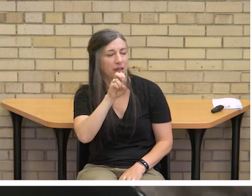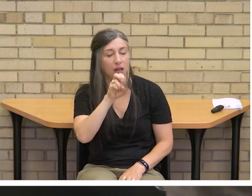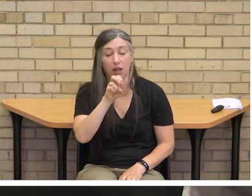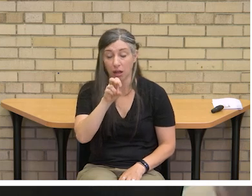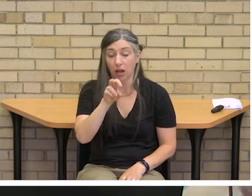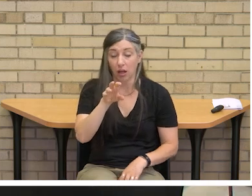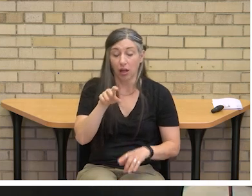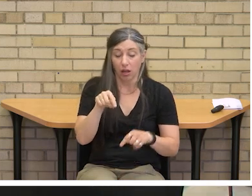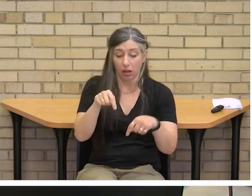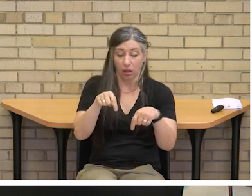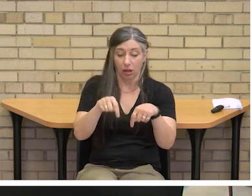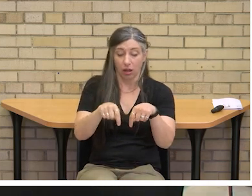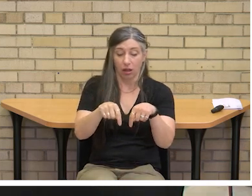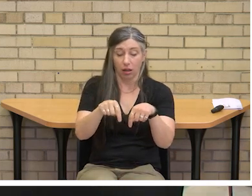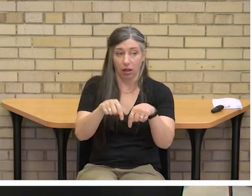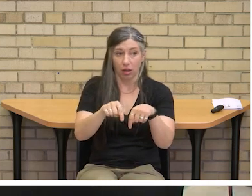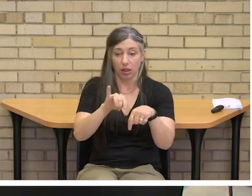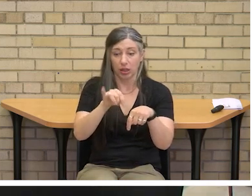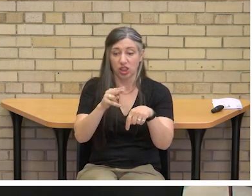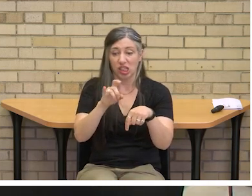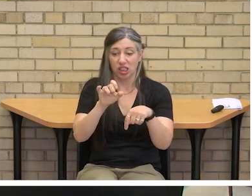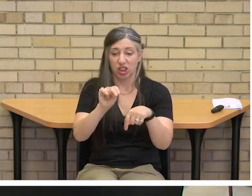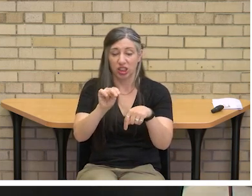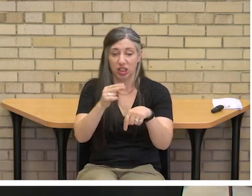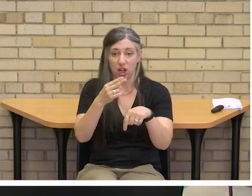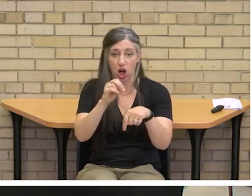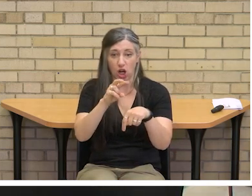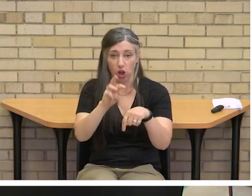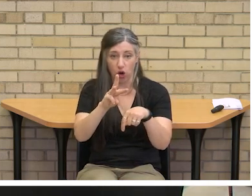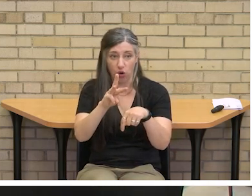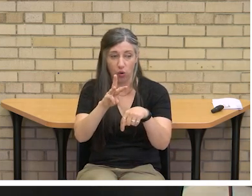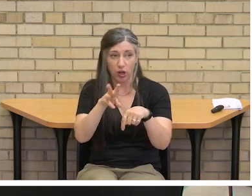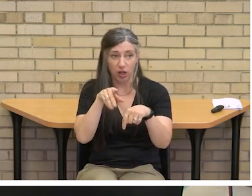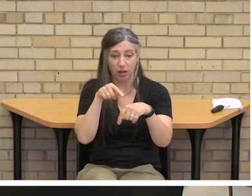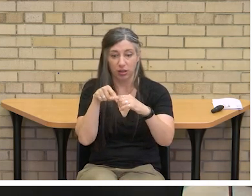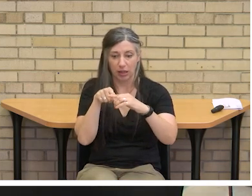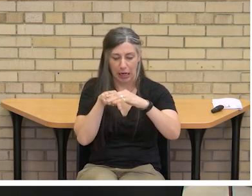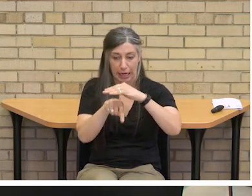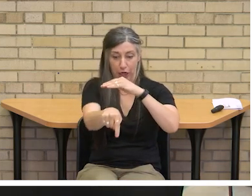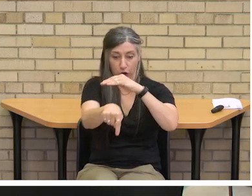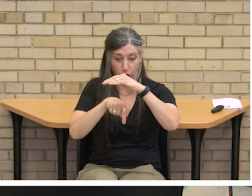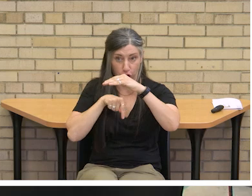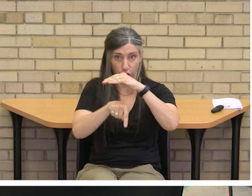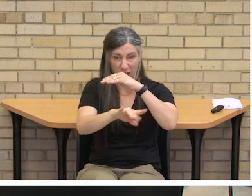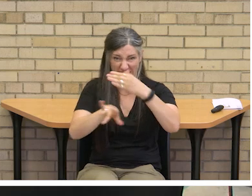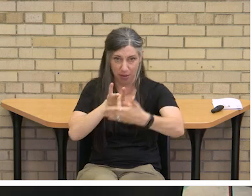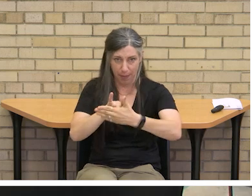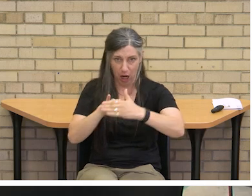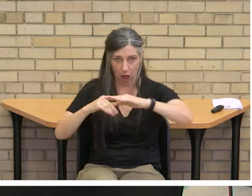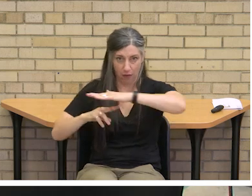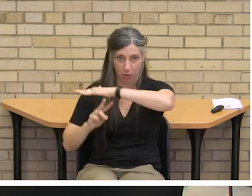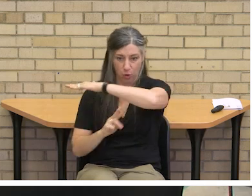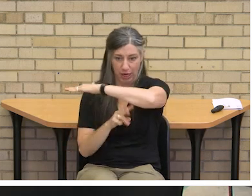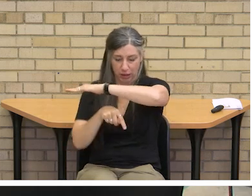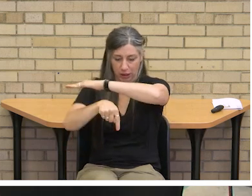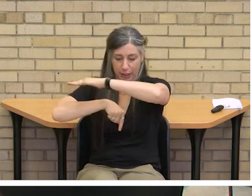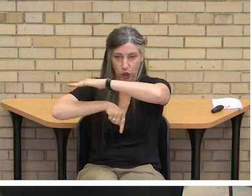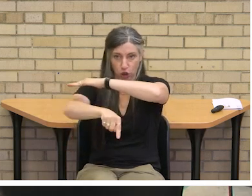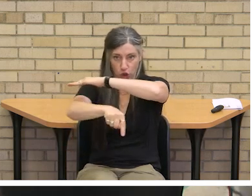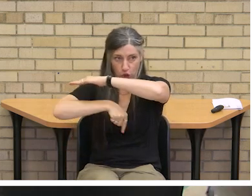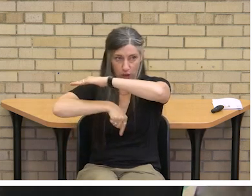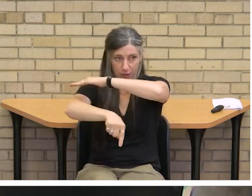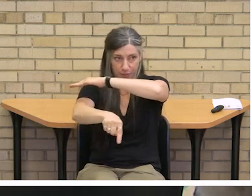Basically, from the Junction Hollow trail that's under the bridge right at the center, from down at